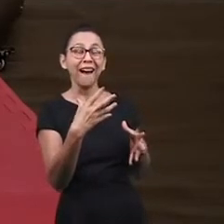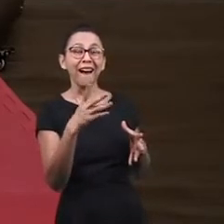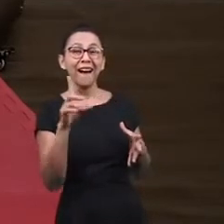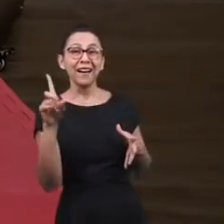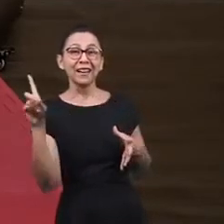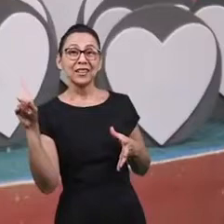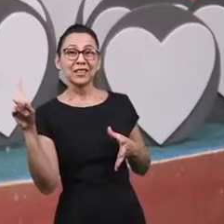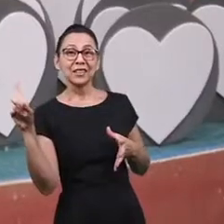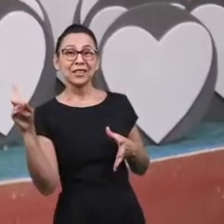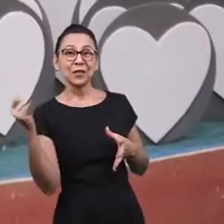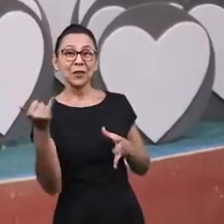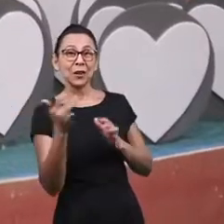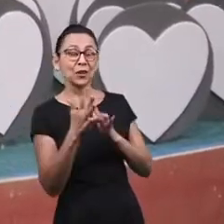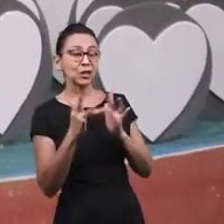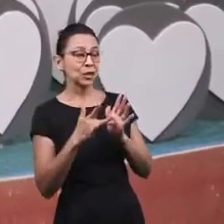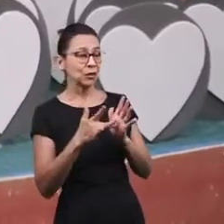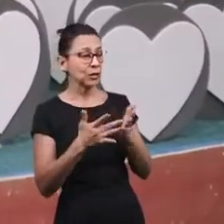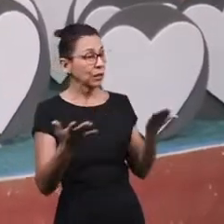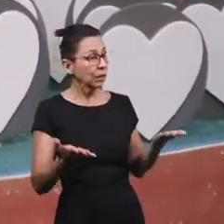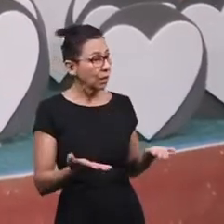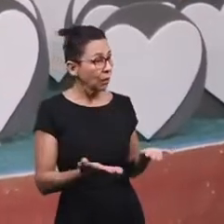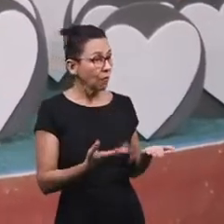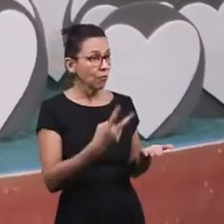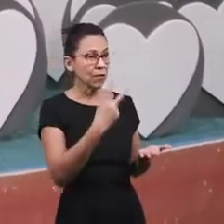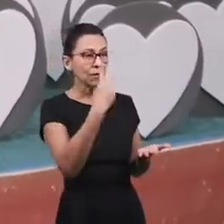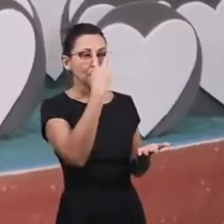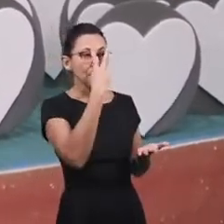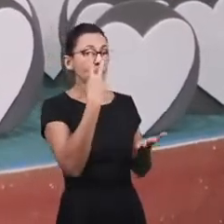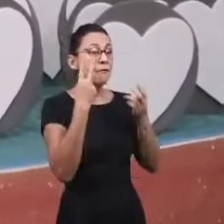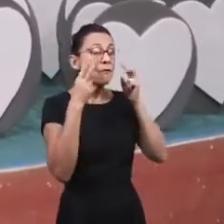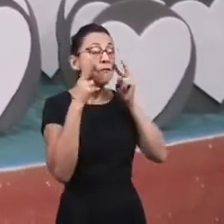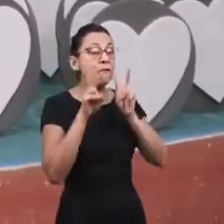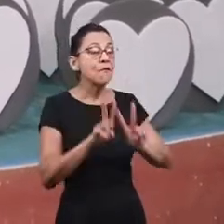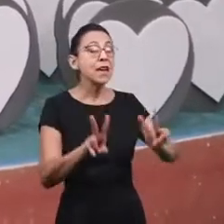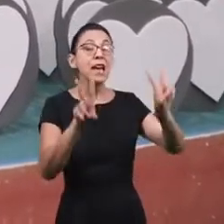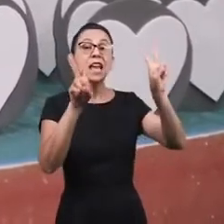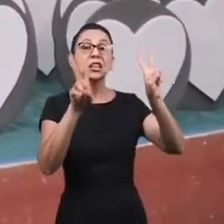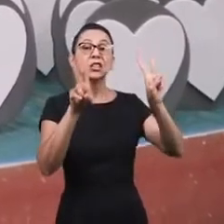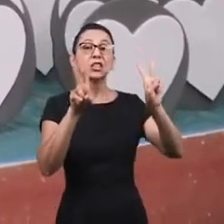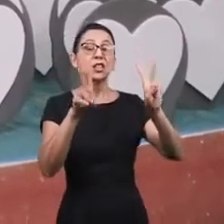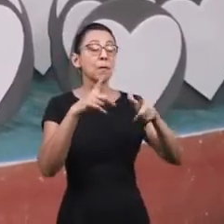has saved you. And look what happened at that moment.